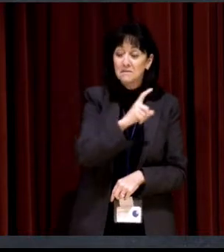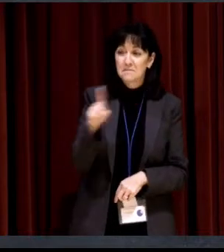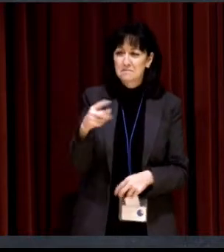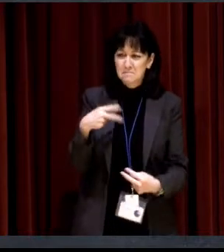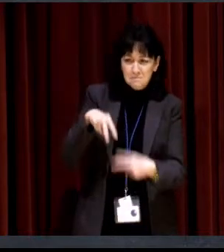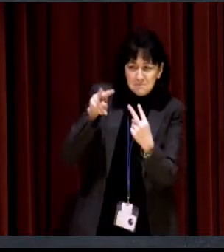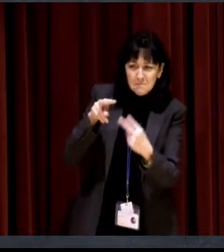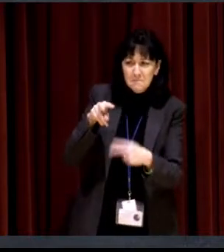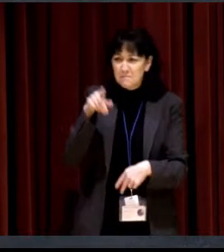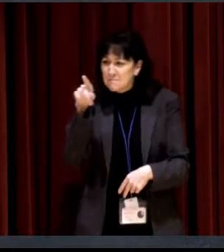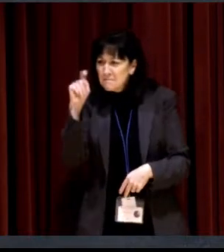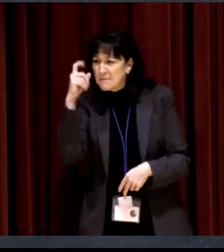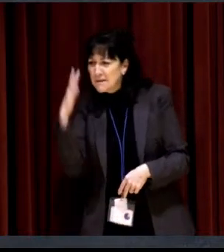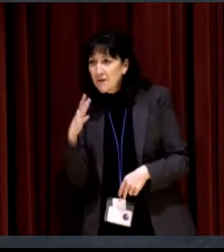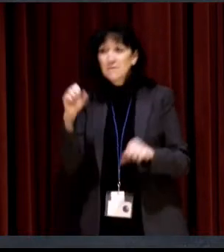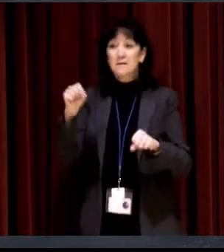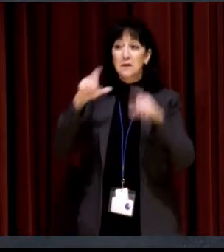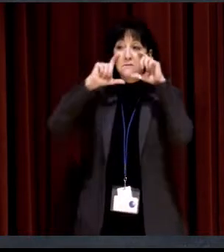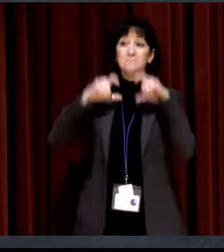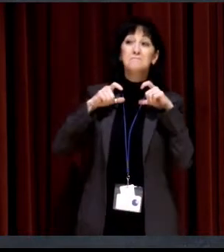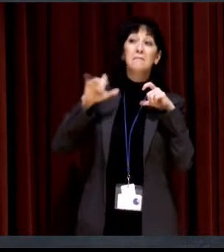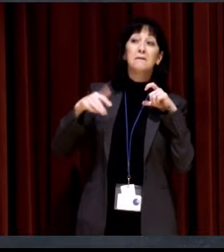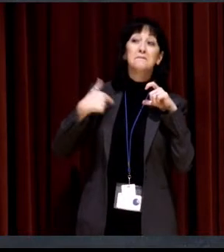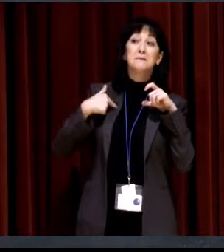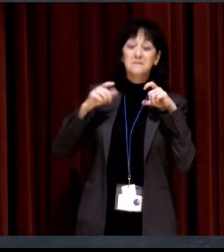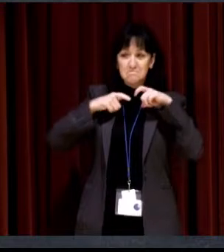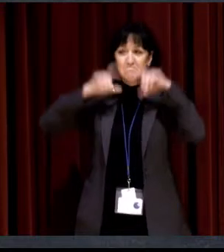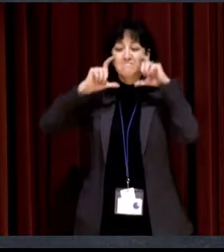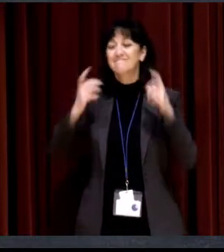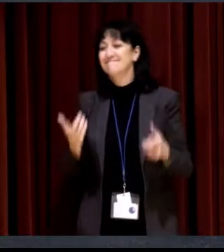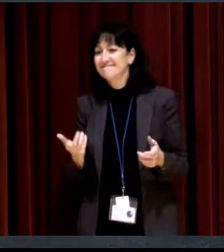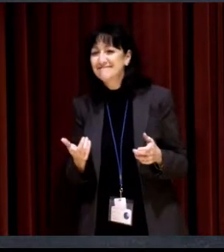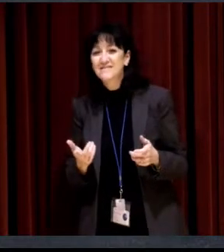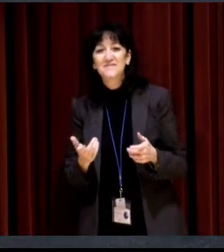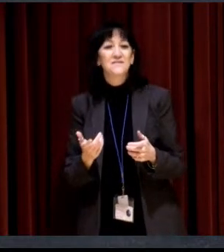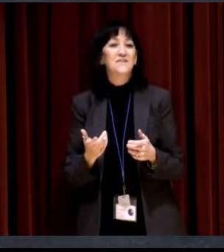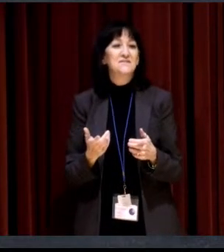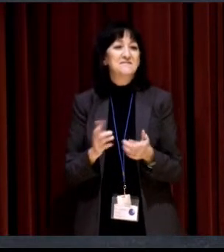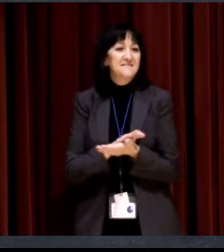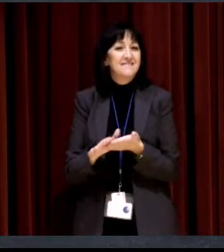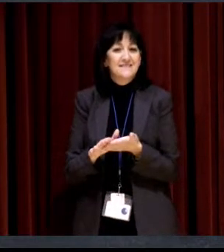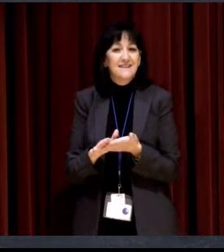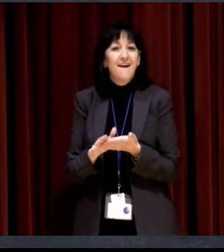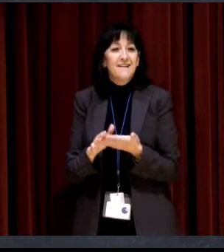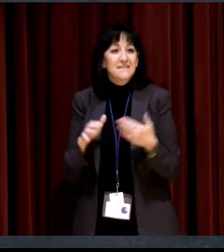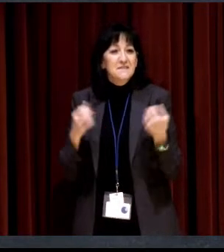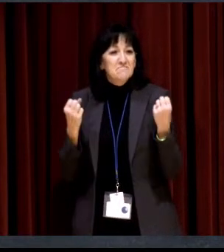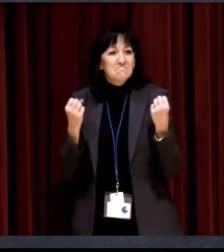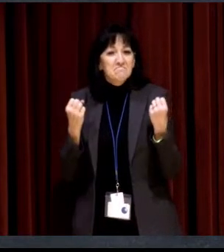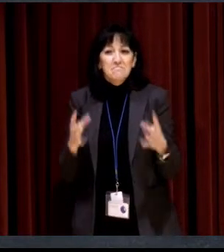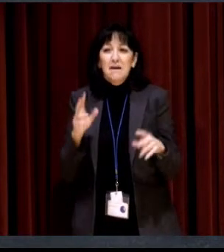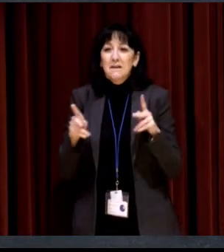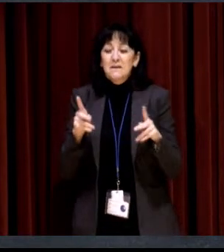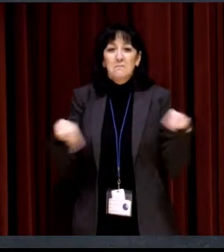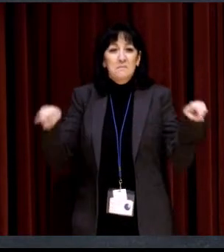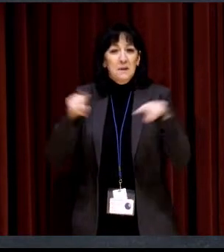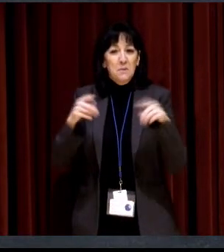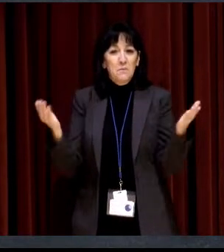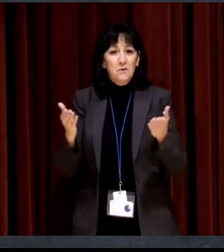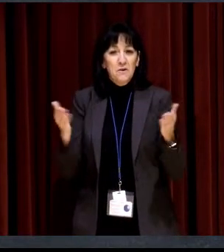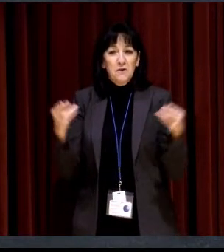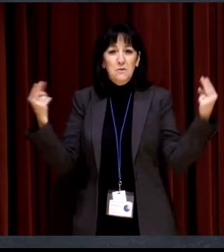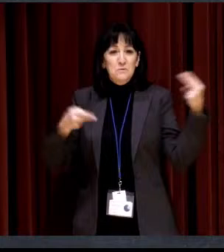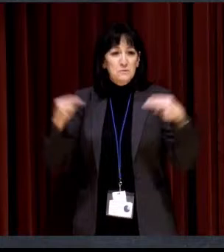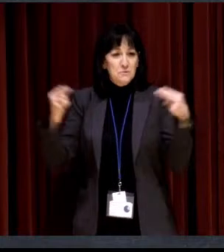me." So it's great that we have a number of folks who've joined us here at Pulaski Auditorium, most